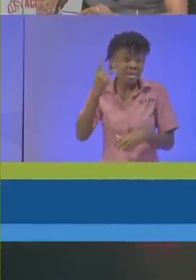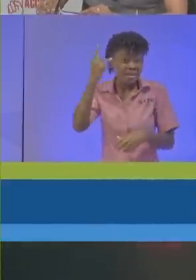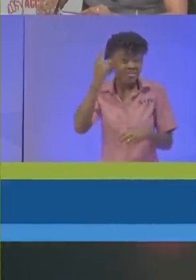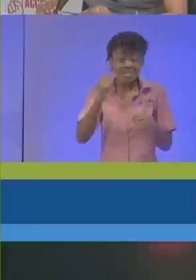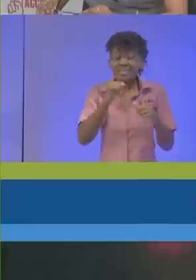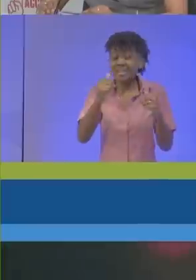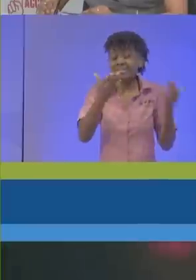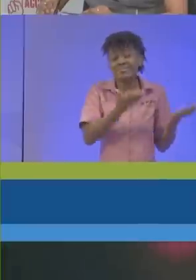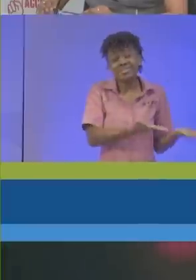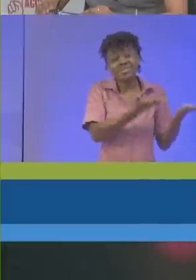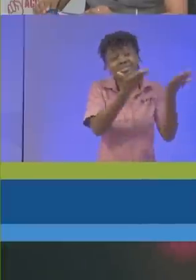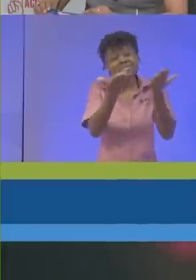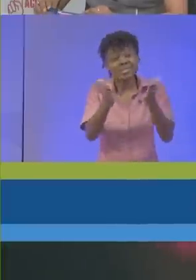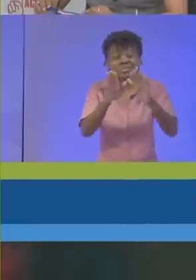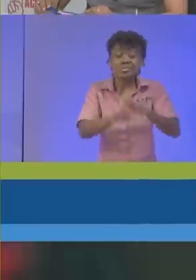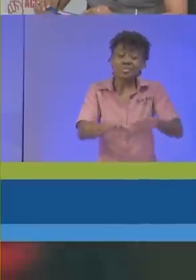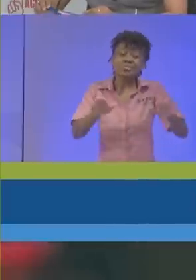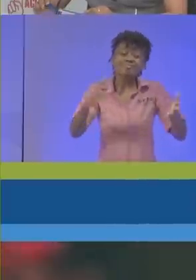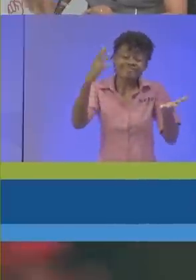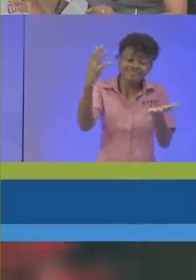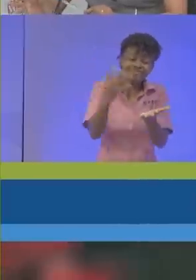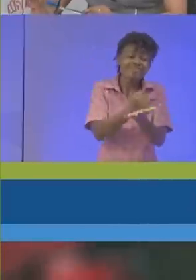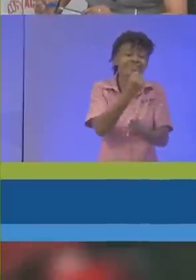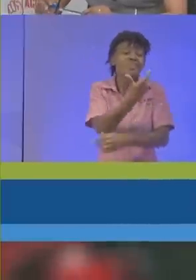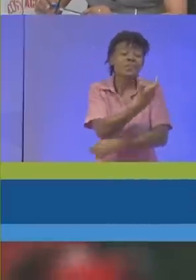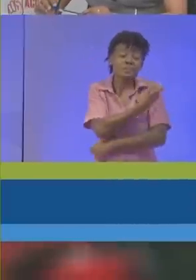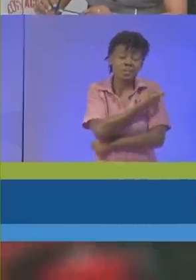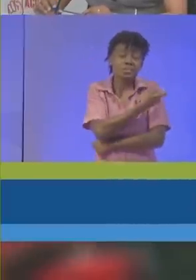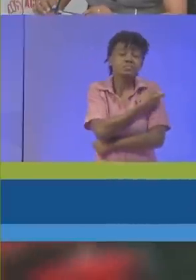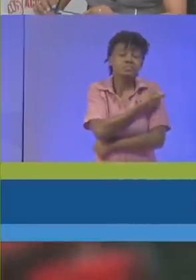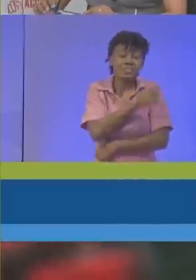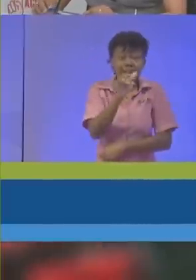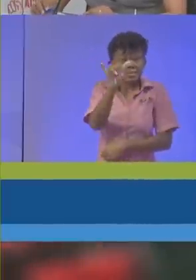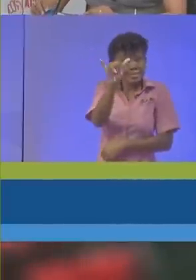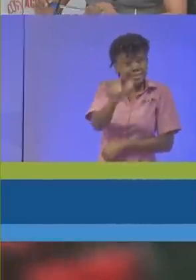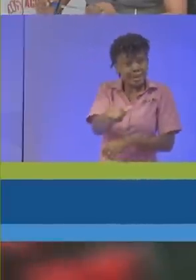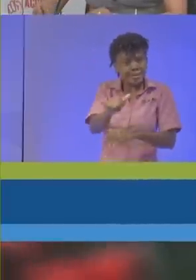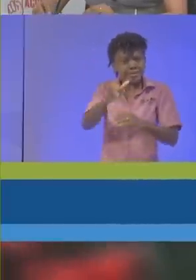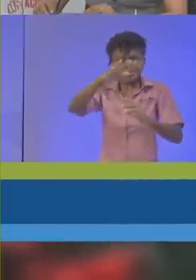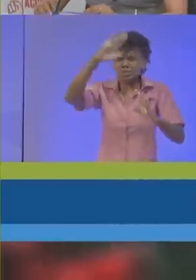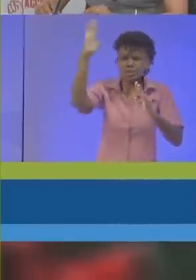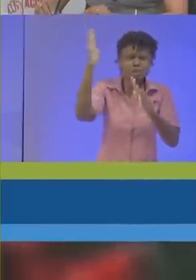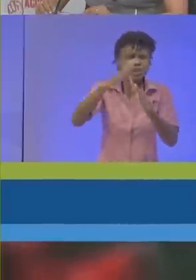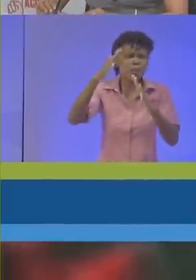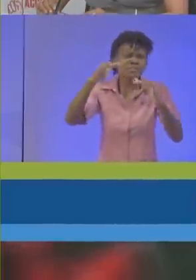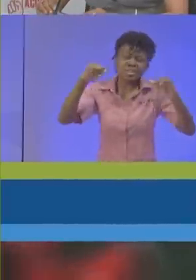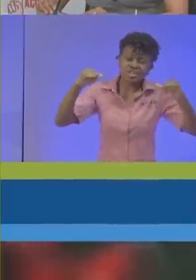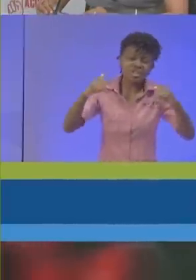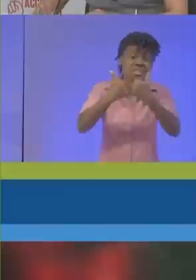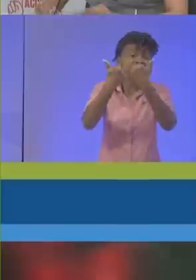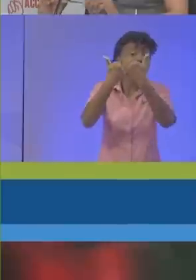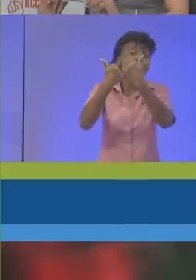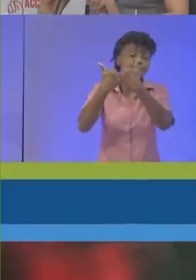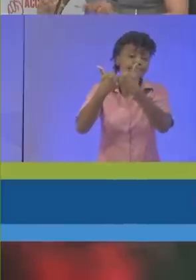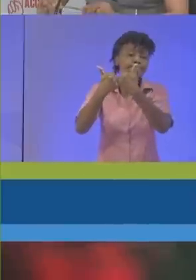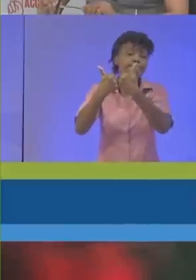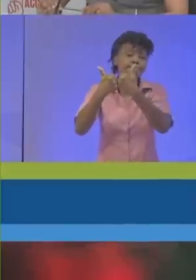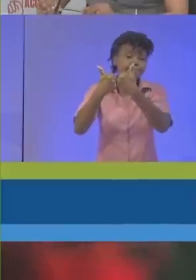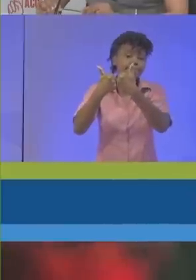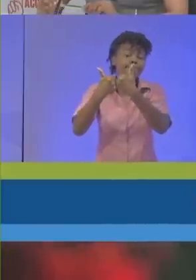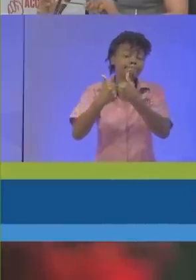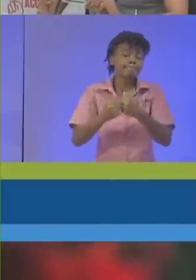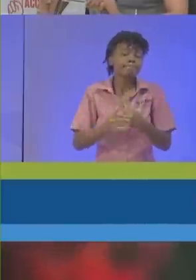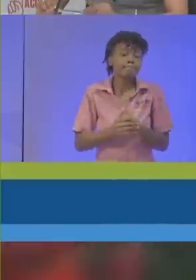challenge today at the health facilities. We are making the vaccines available. We are